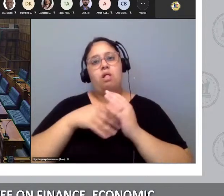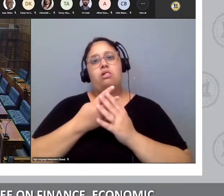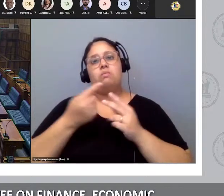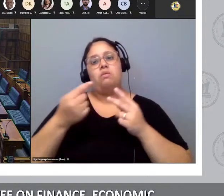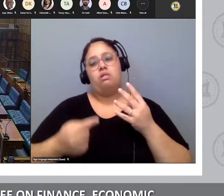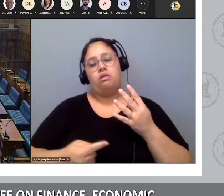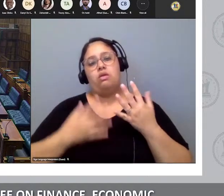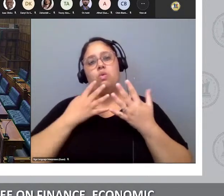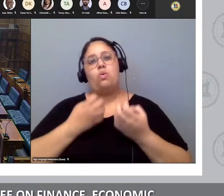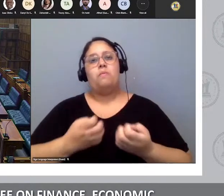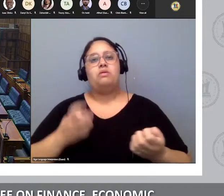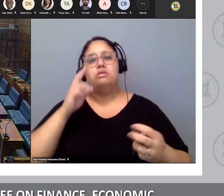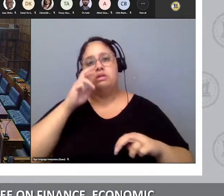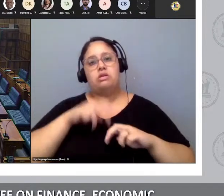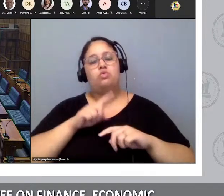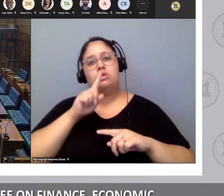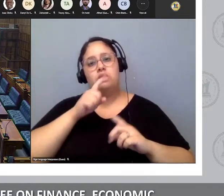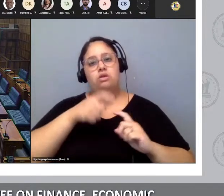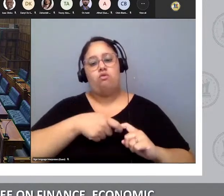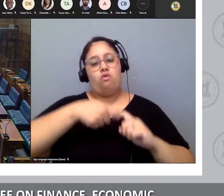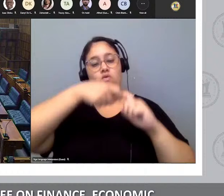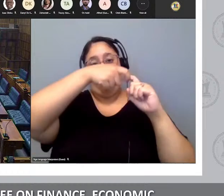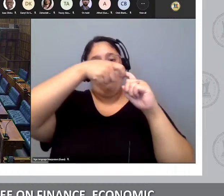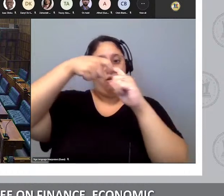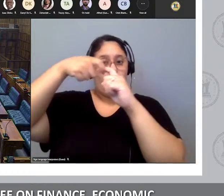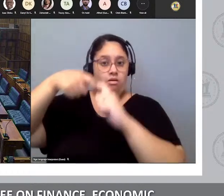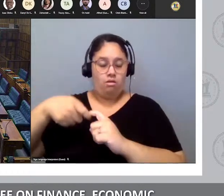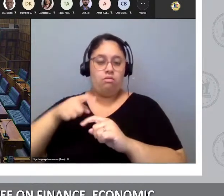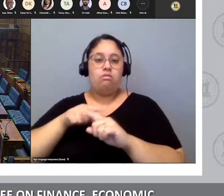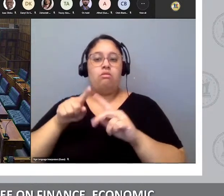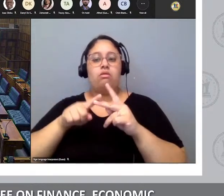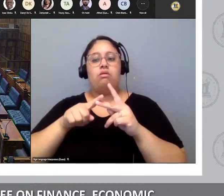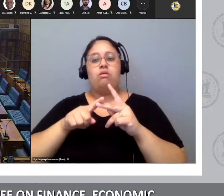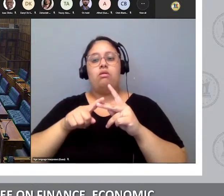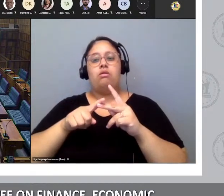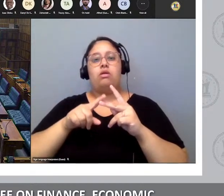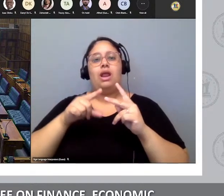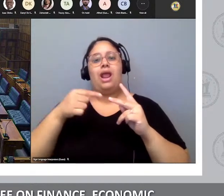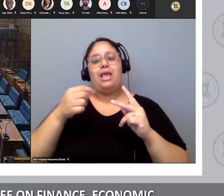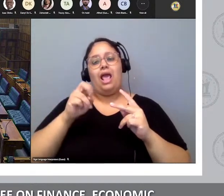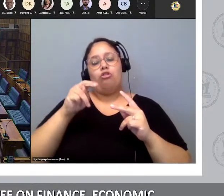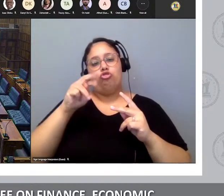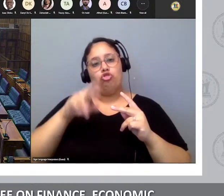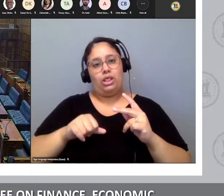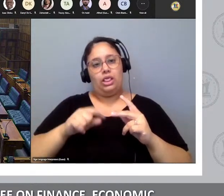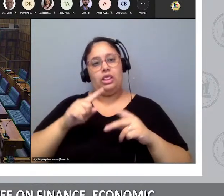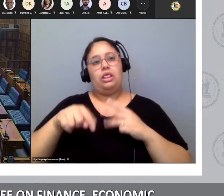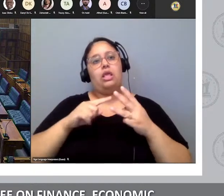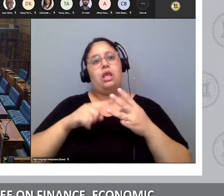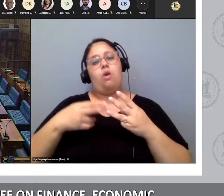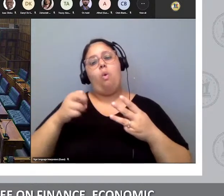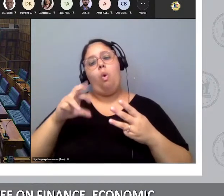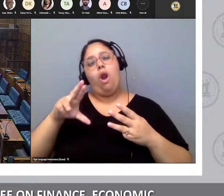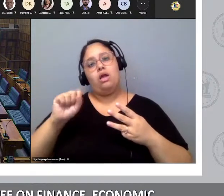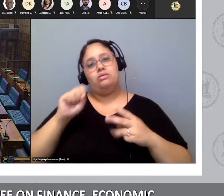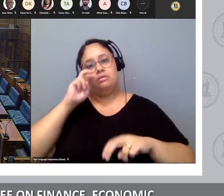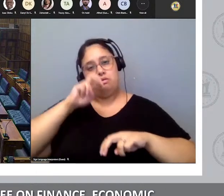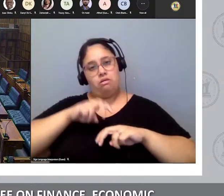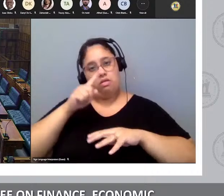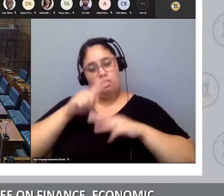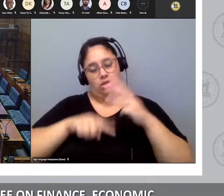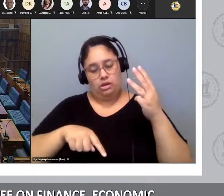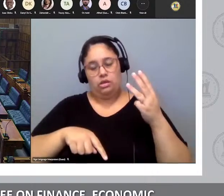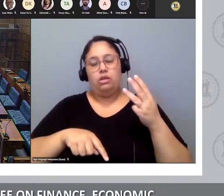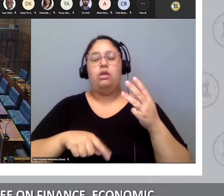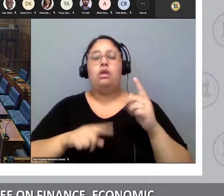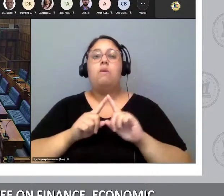of equipment you need your crane you need your your rubber tide Gantry and you need your hess